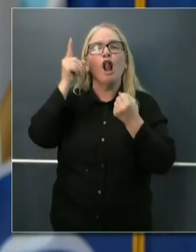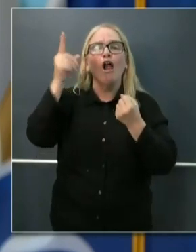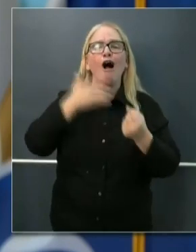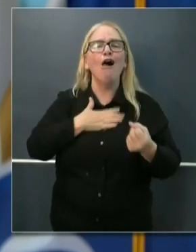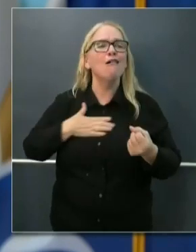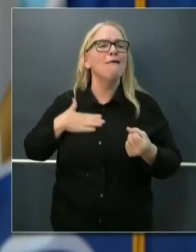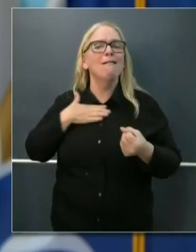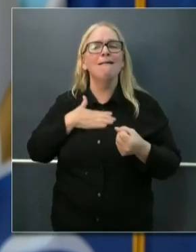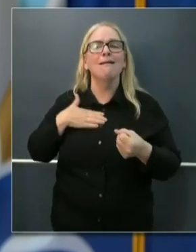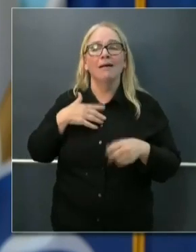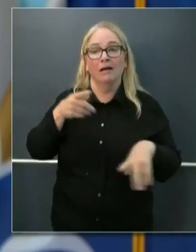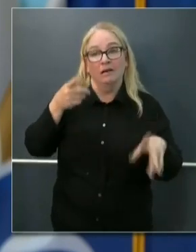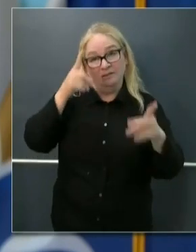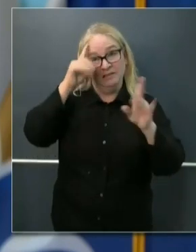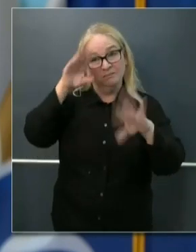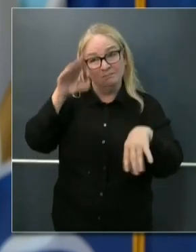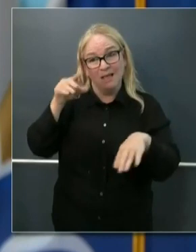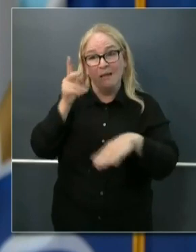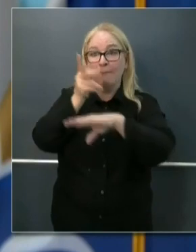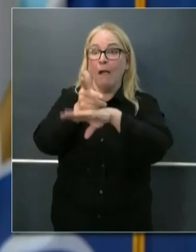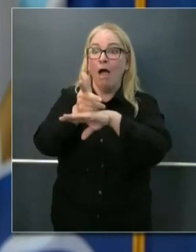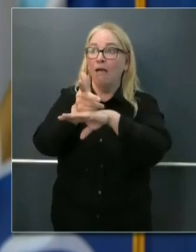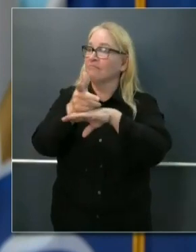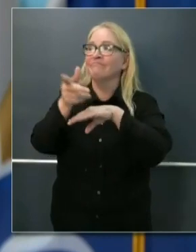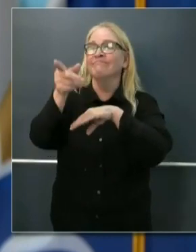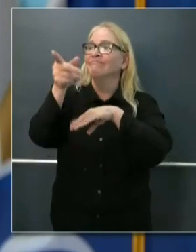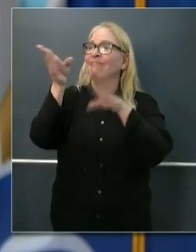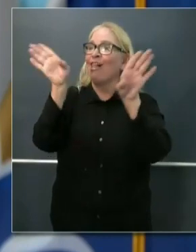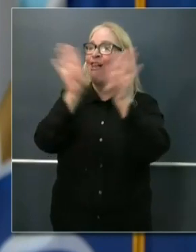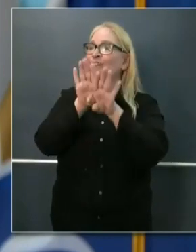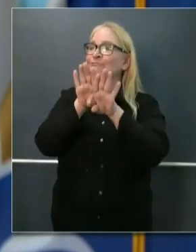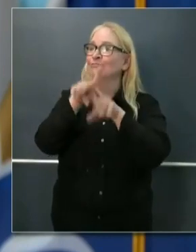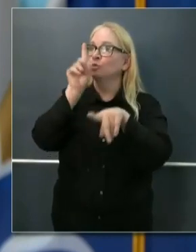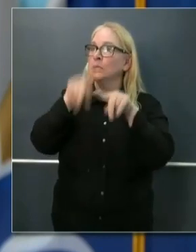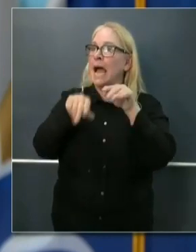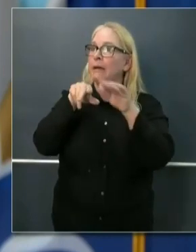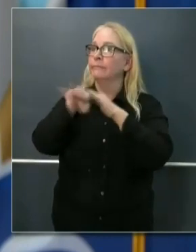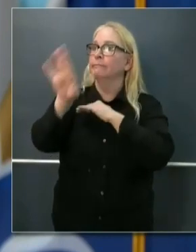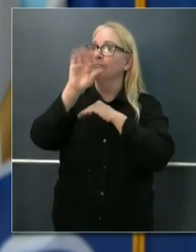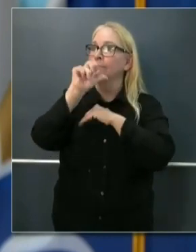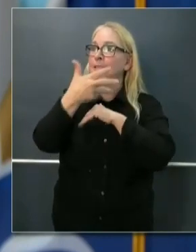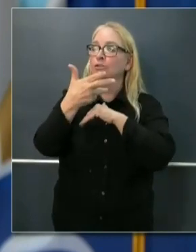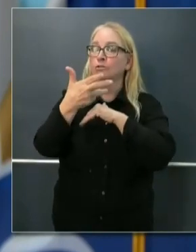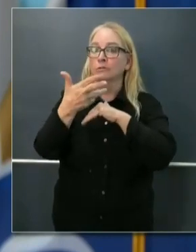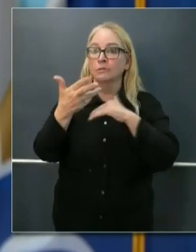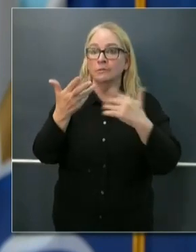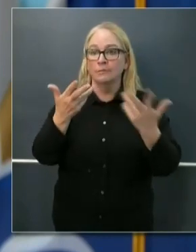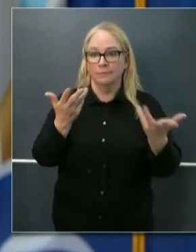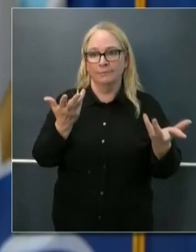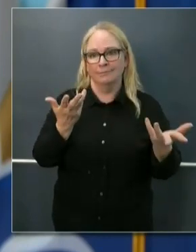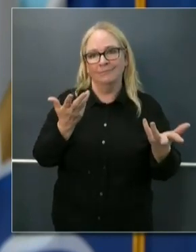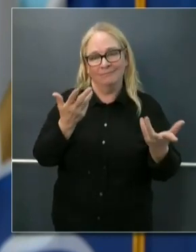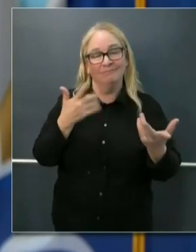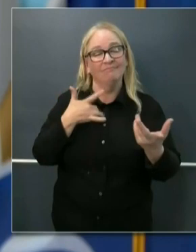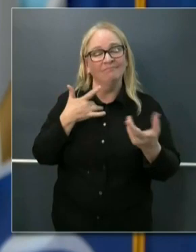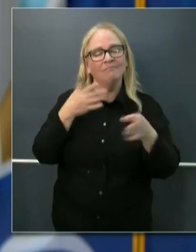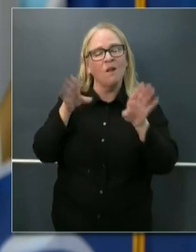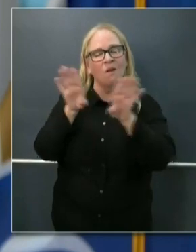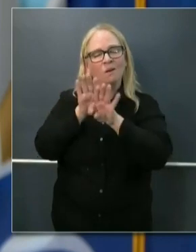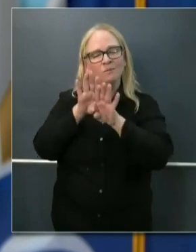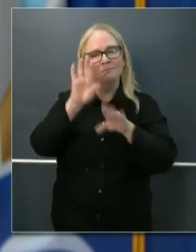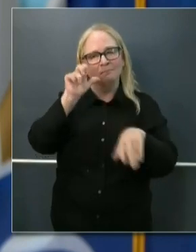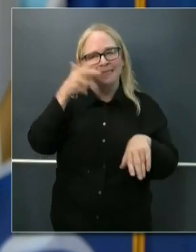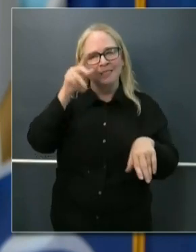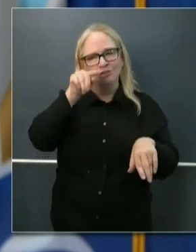find parking to go to a closed beach, it is very unlikely. And I want to encourage people to do